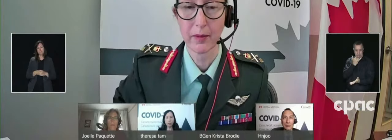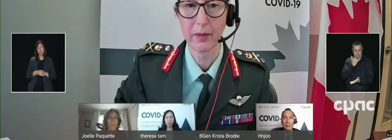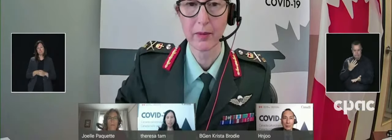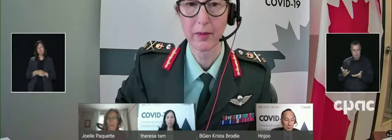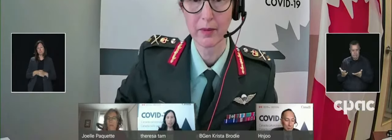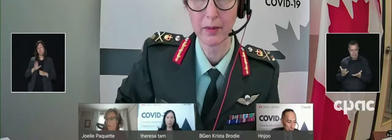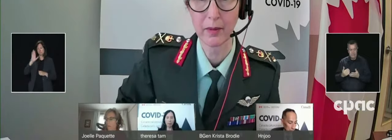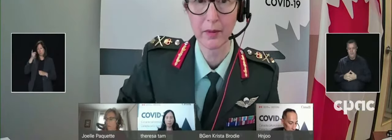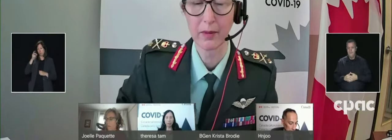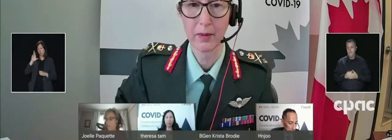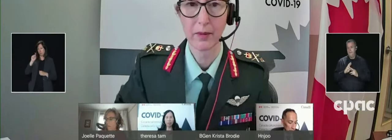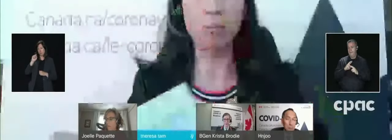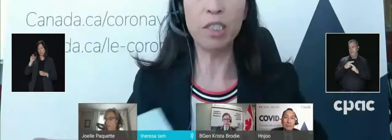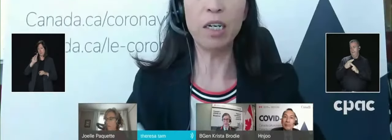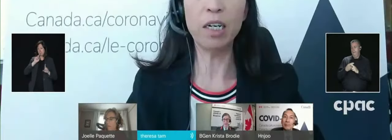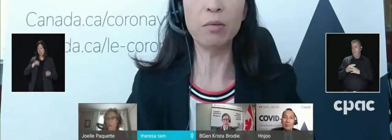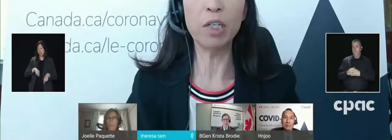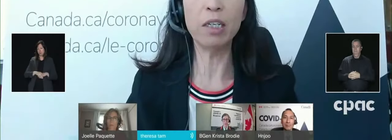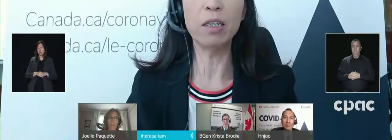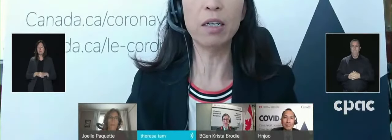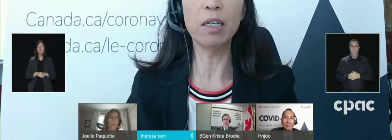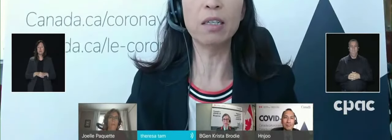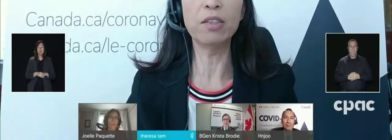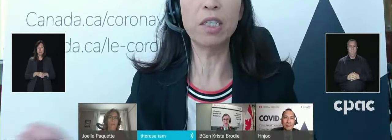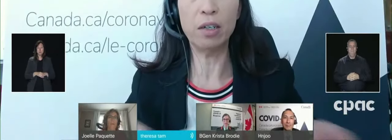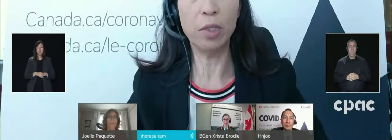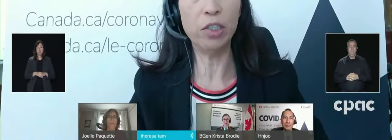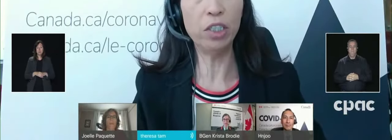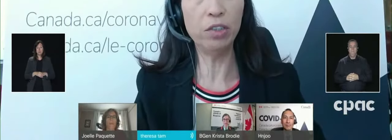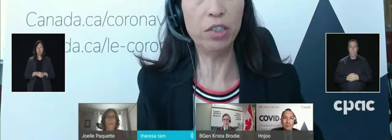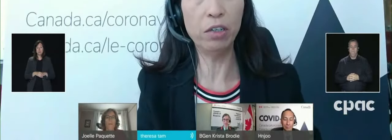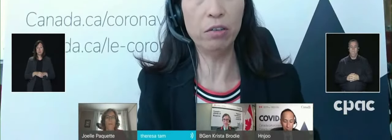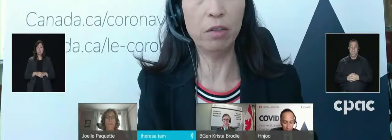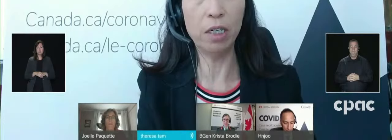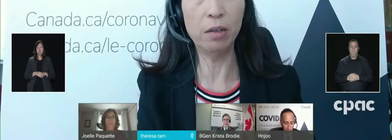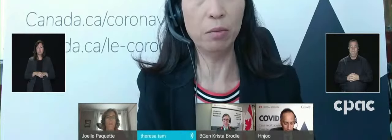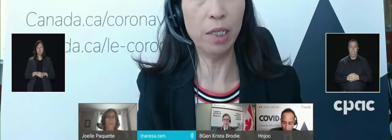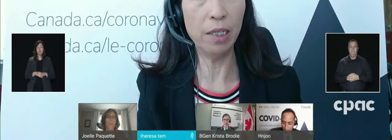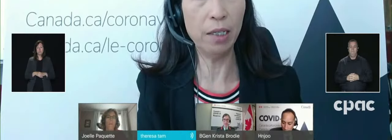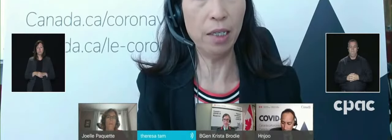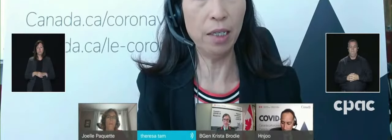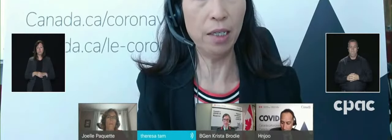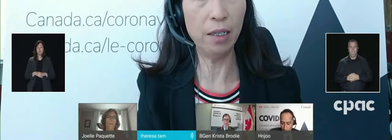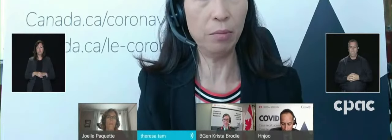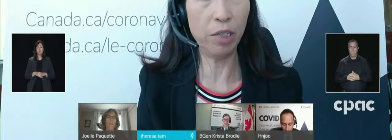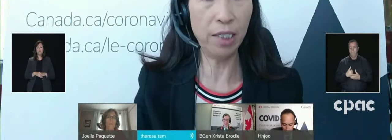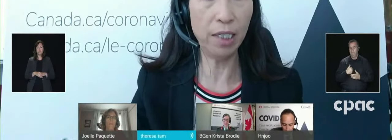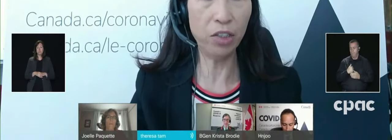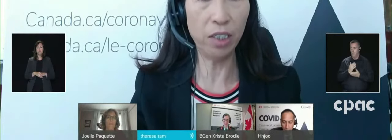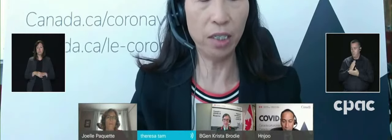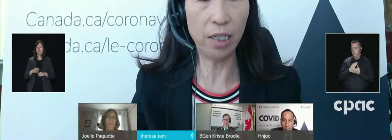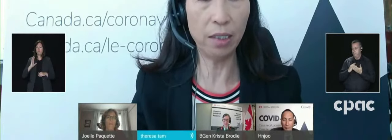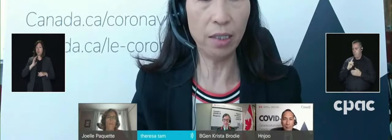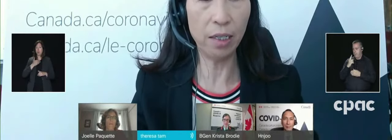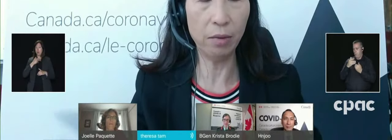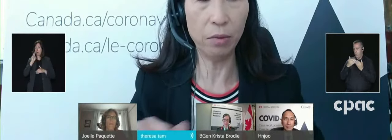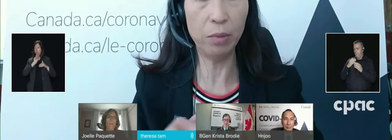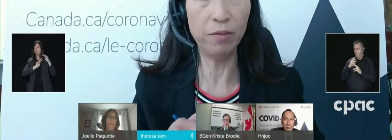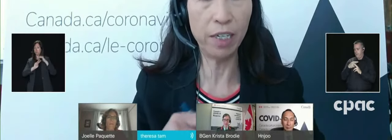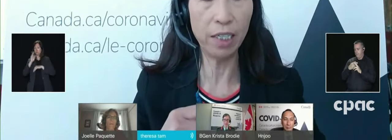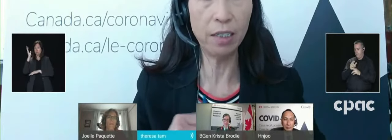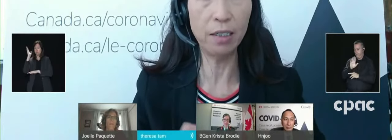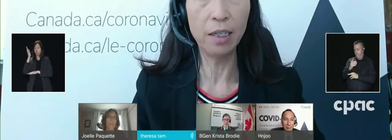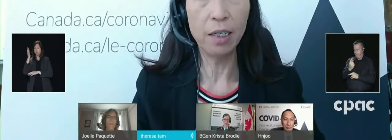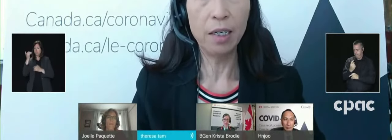Yes, it's Theresa Tam. I'll start with the answer to that question. So in the presentation that